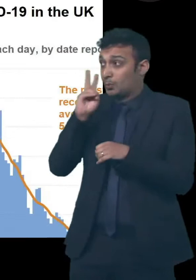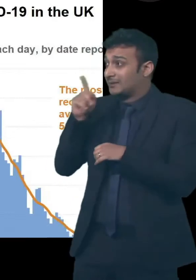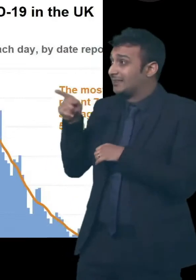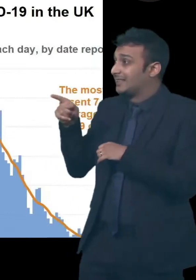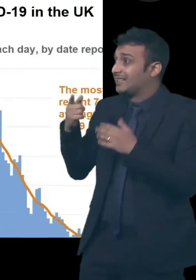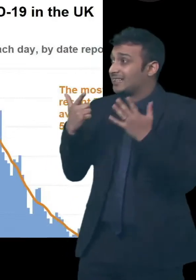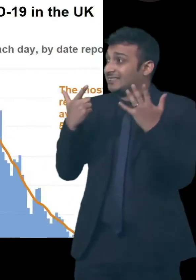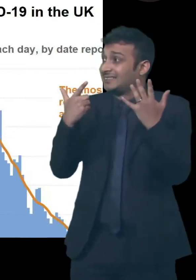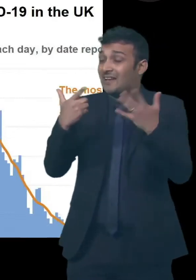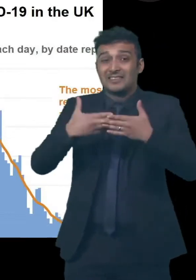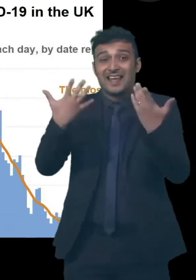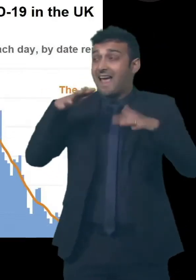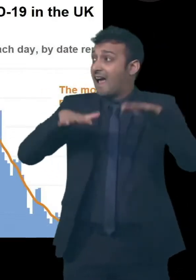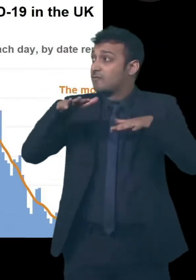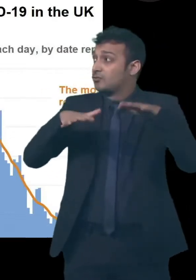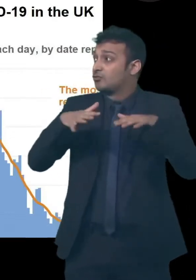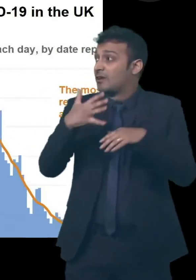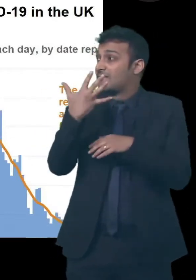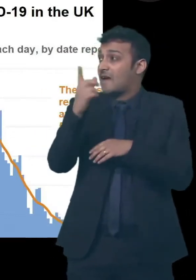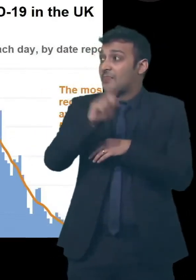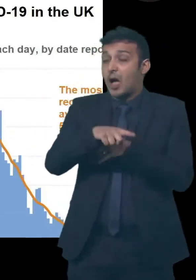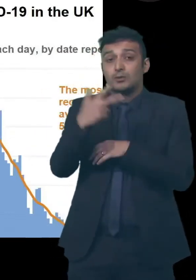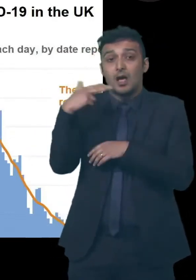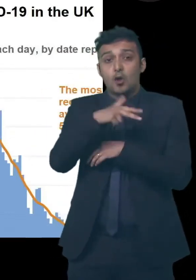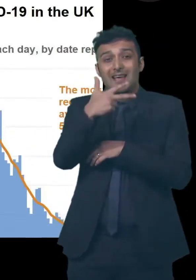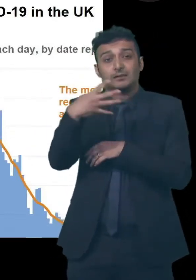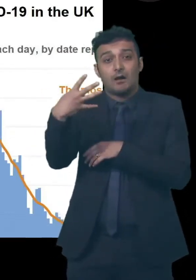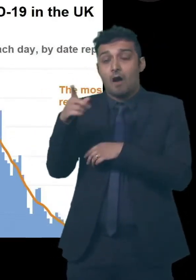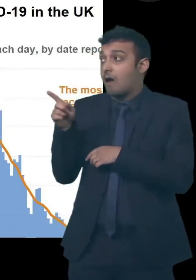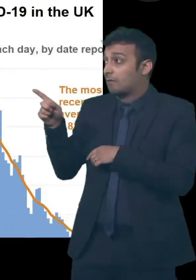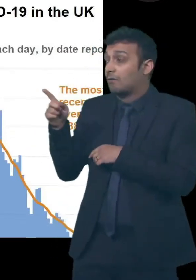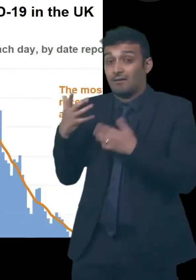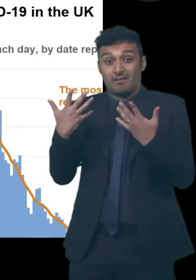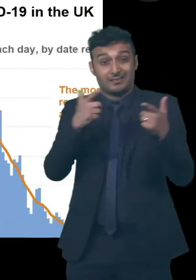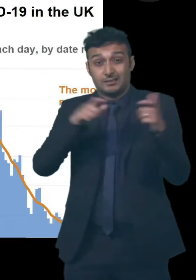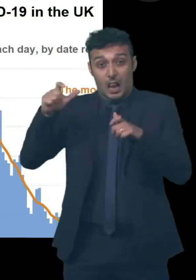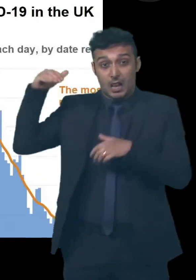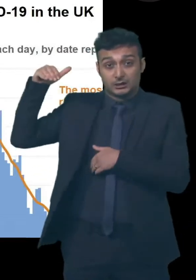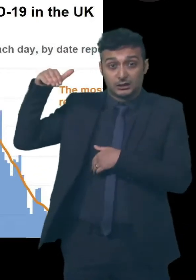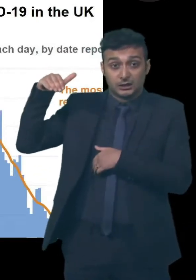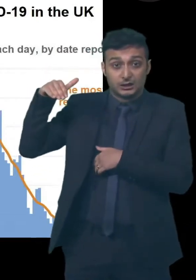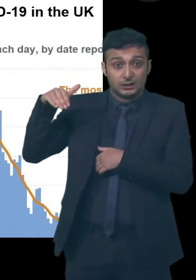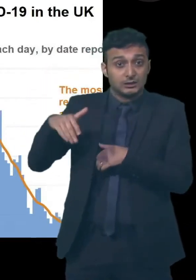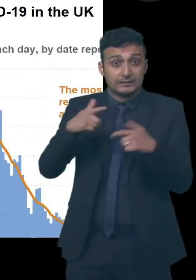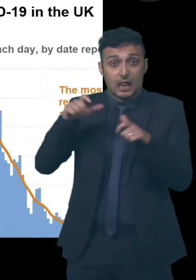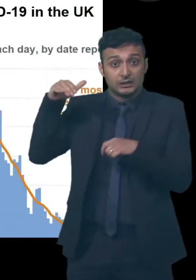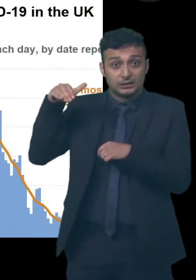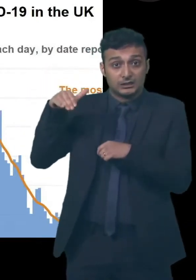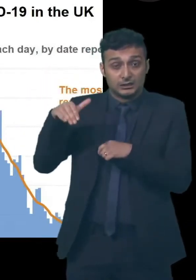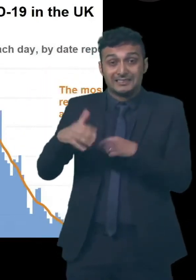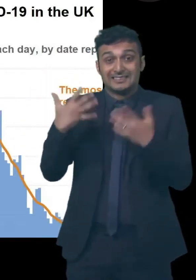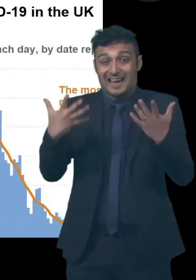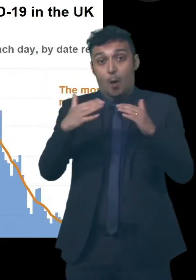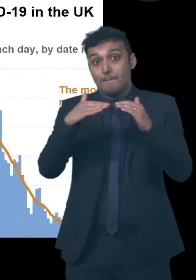5,889. Now, that case rate is still falling. It's below now 100 per 100,000 in every